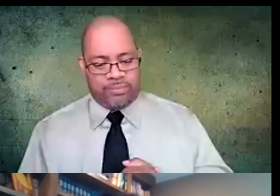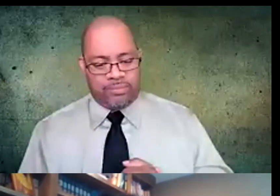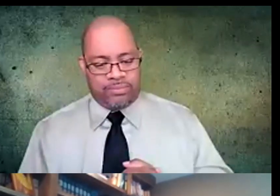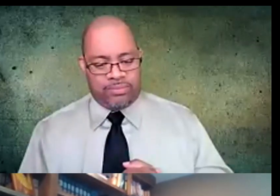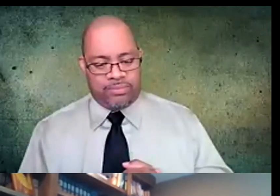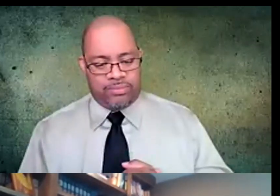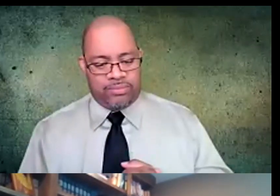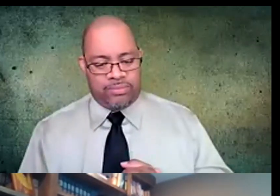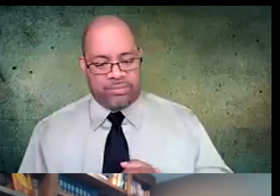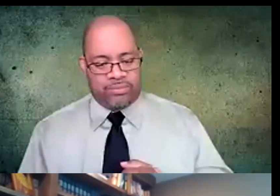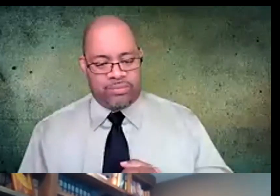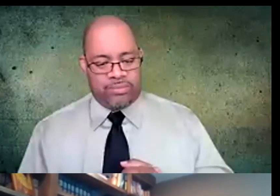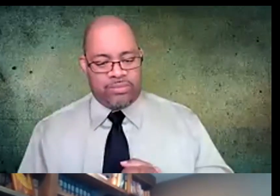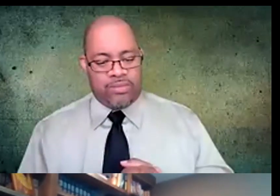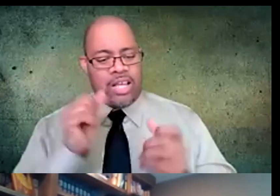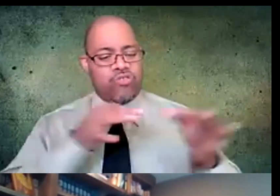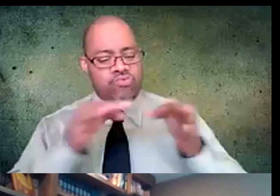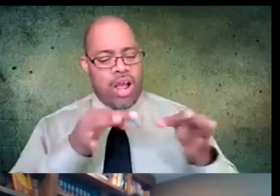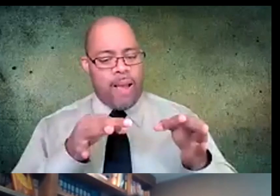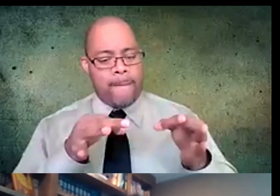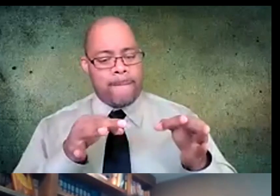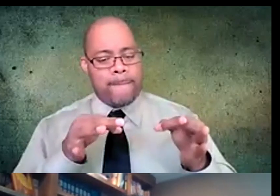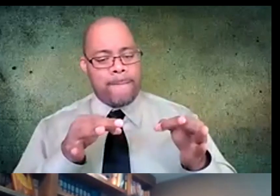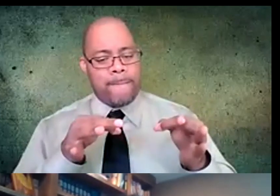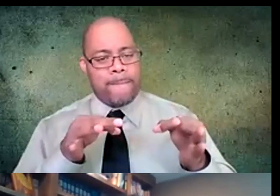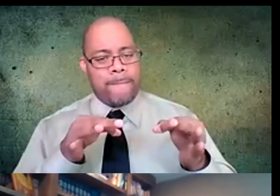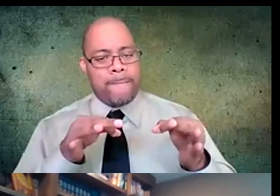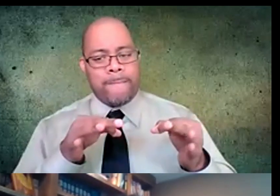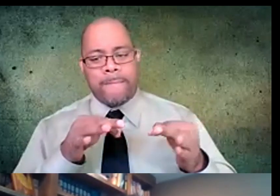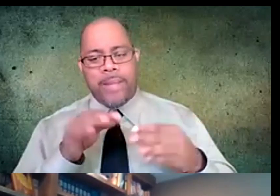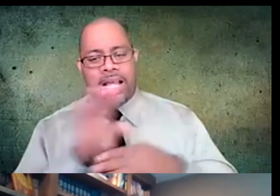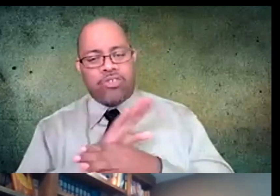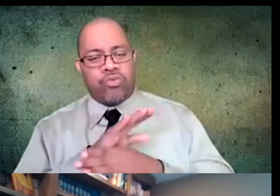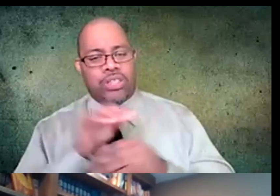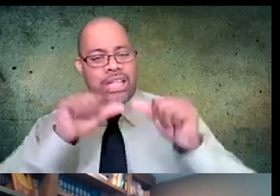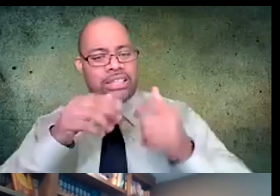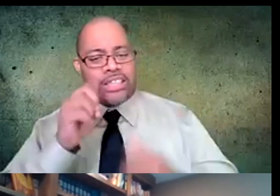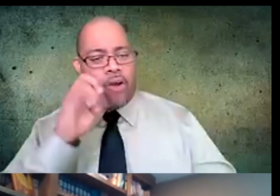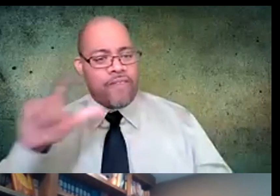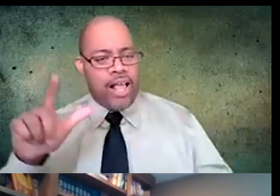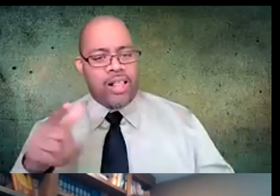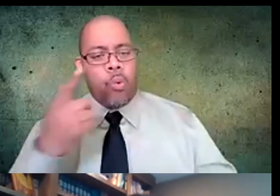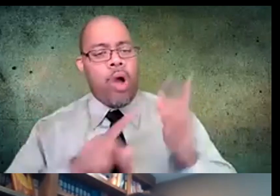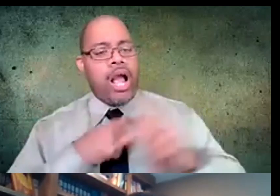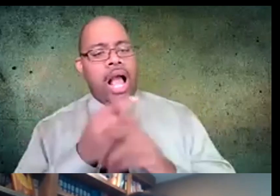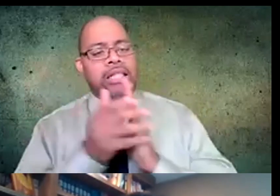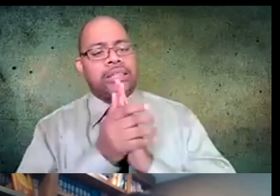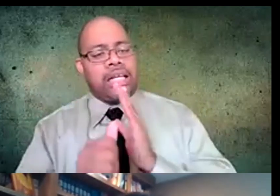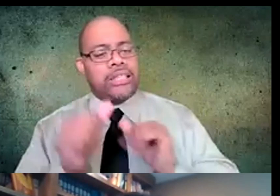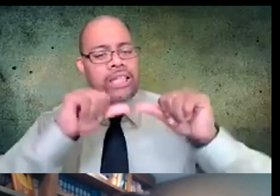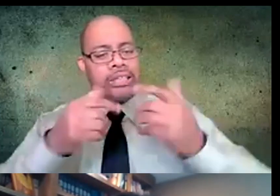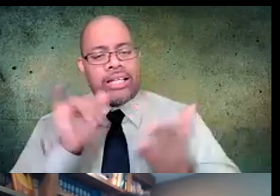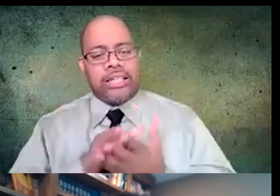is can you describe a day in the life of industry scientists at Cerevel? Also, like what sort of scientific skills, say, is it